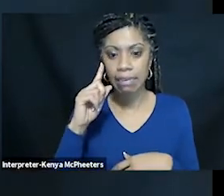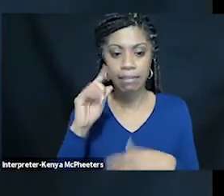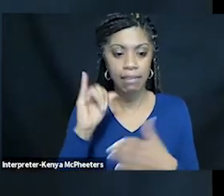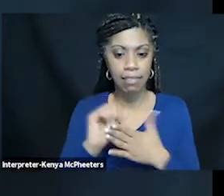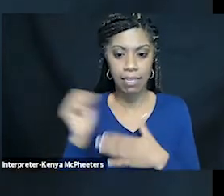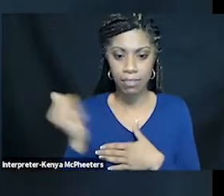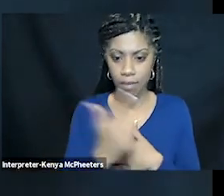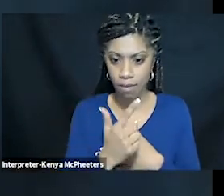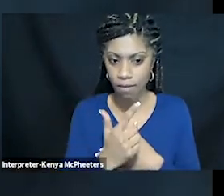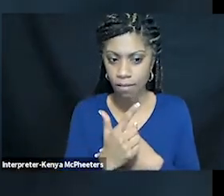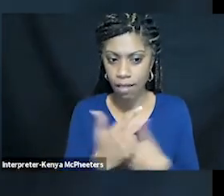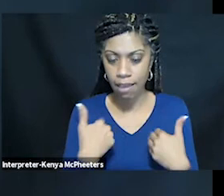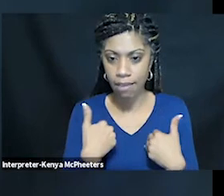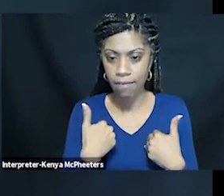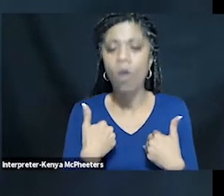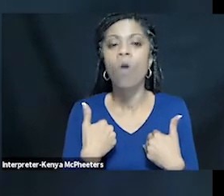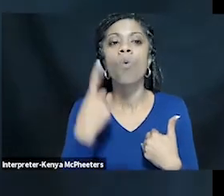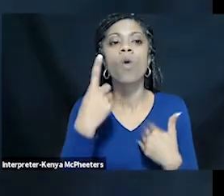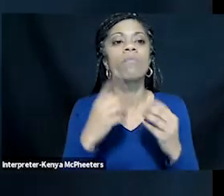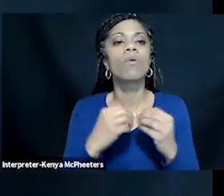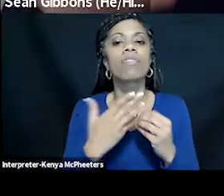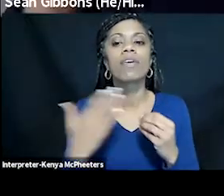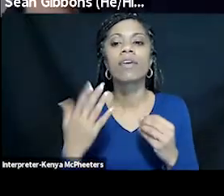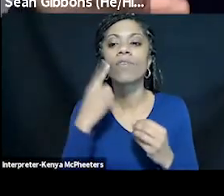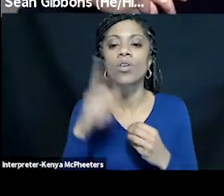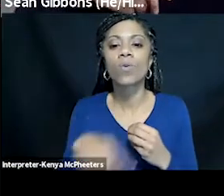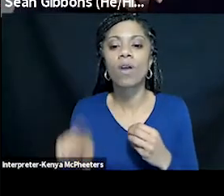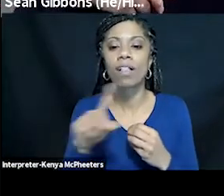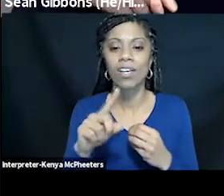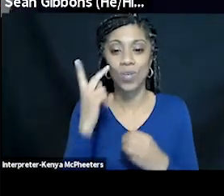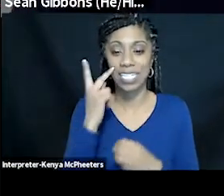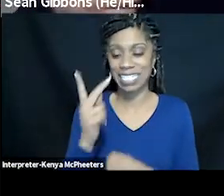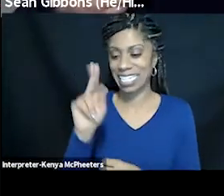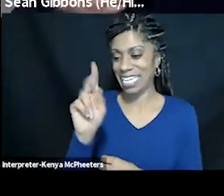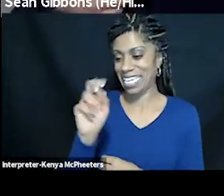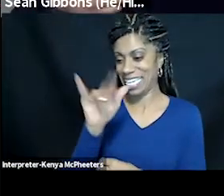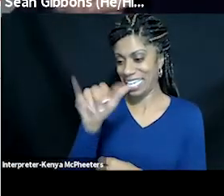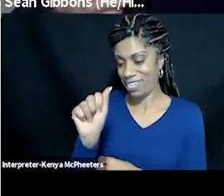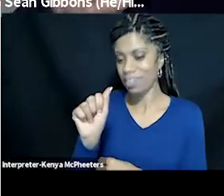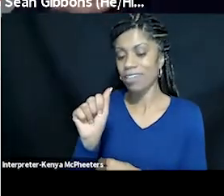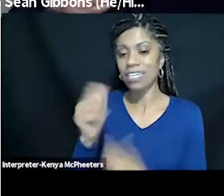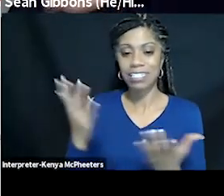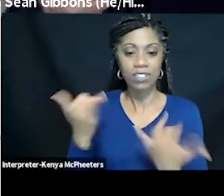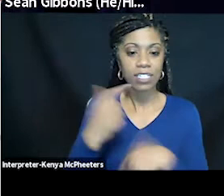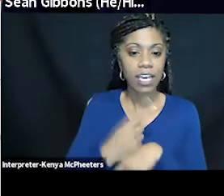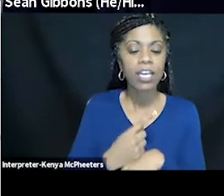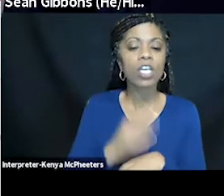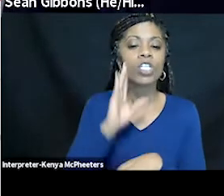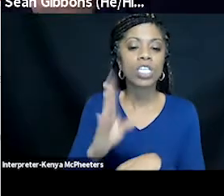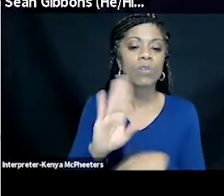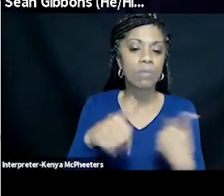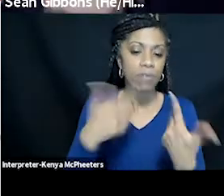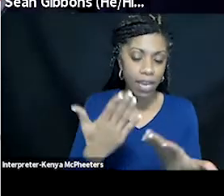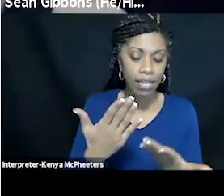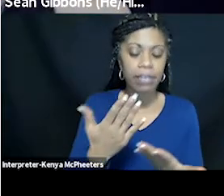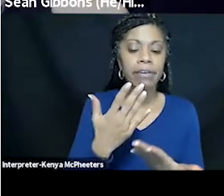housekeeping pieces before we get underway. One last thing, maybe just a flag for y'all. As you can see, Kenya was on the screen there. She's going to be providing ASL services for us for this